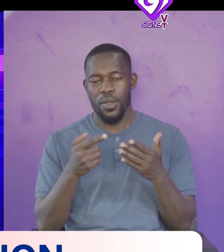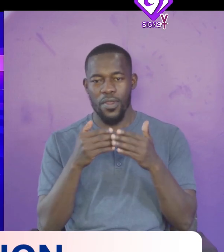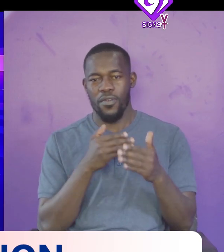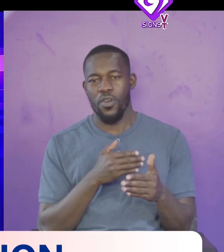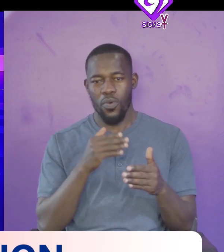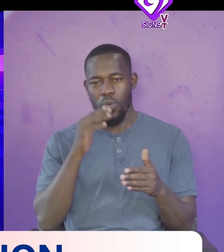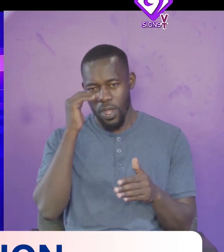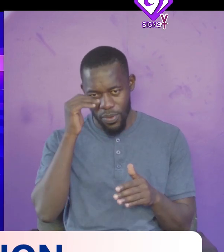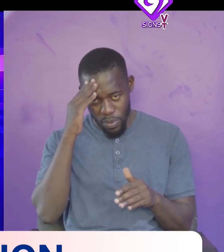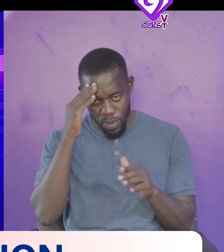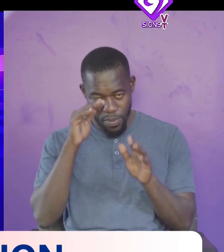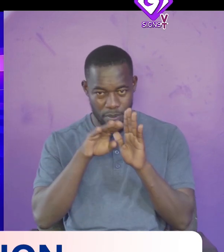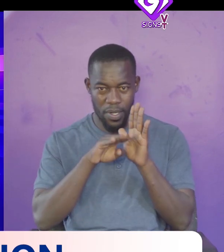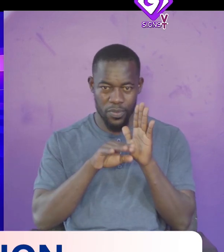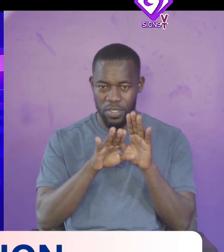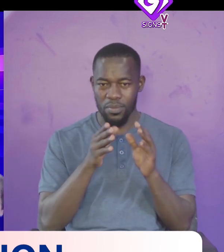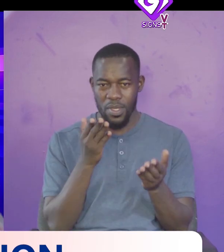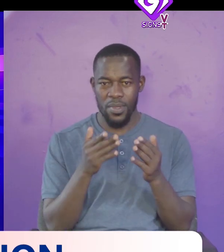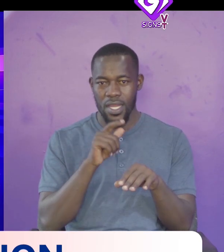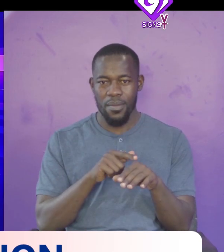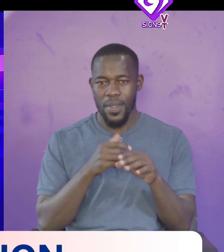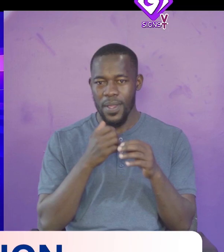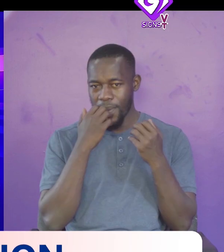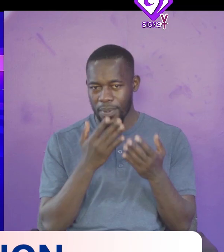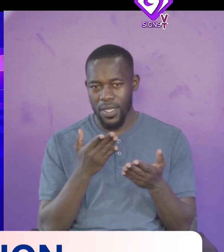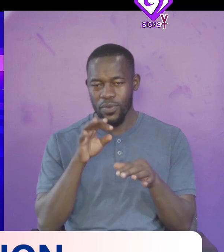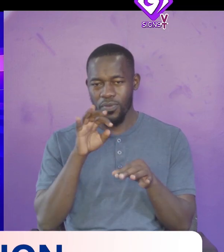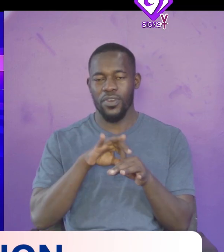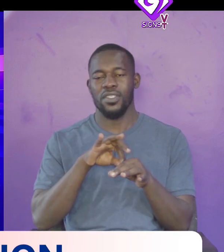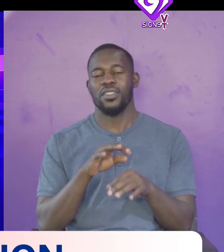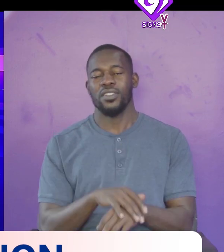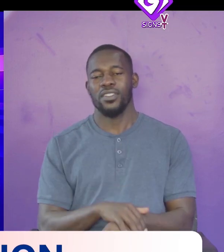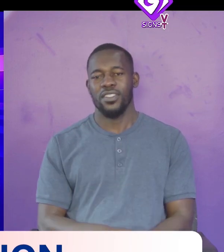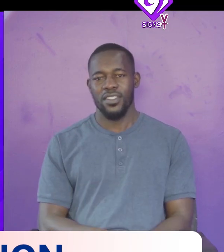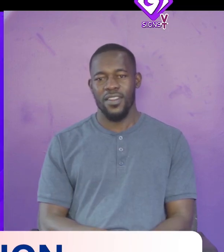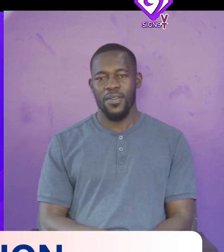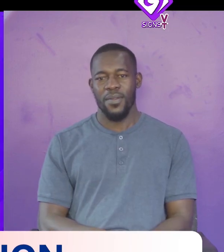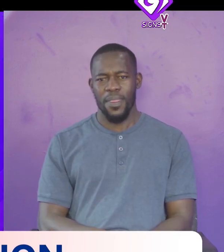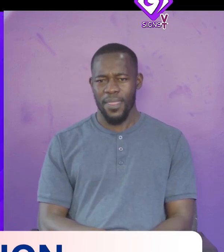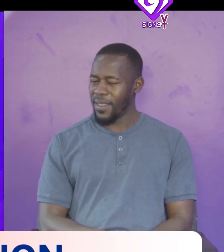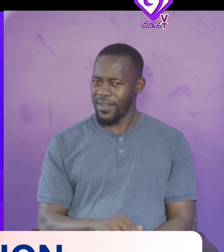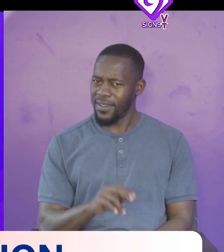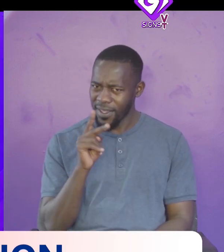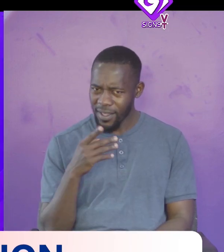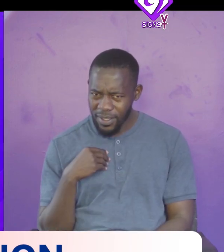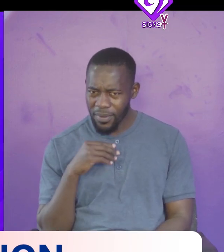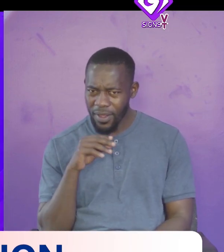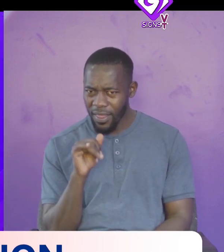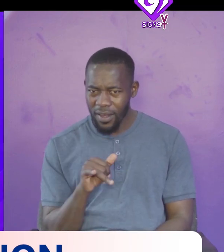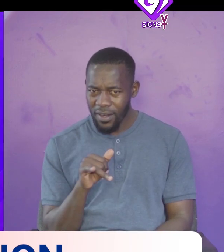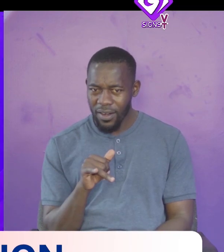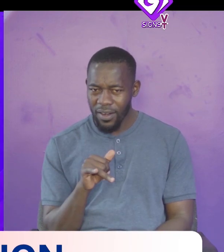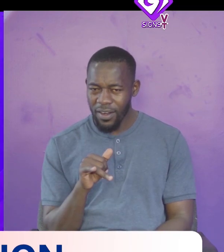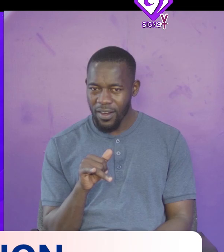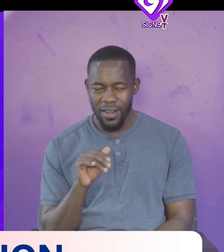it looks, you may not have time to vote on the day that the voting is happening. Okay. You think Kenyans will buy this? Not buy. Kenyans